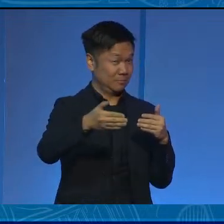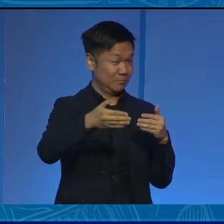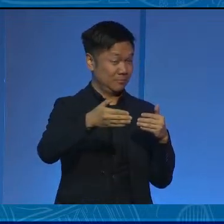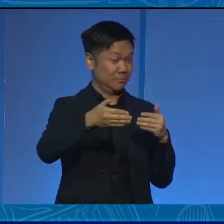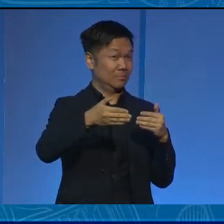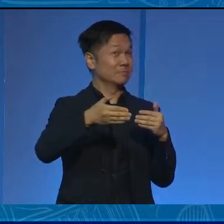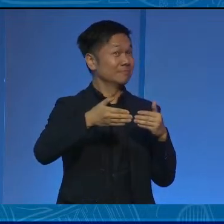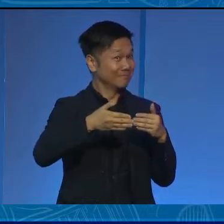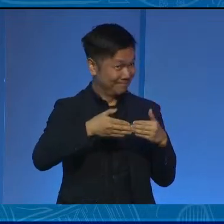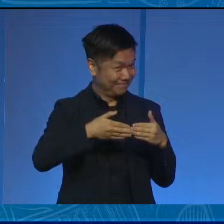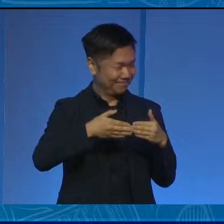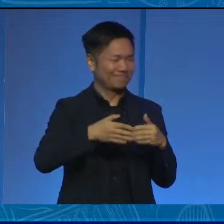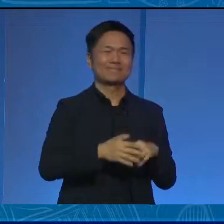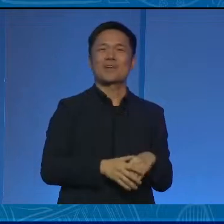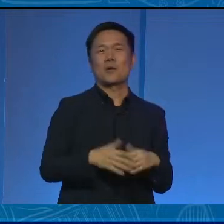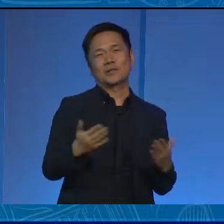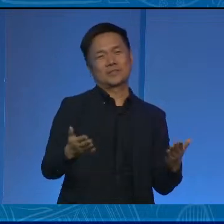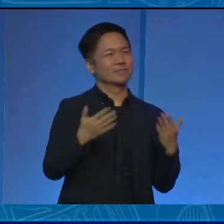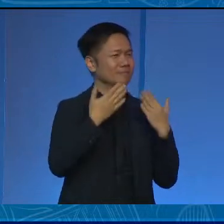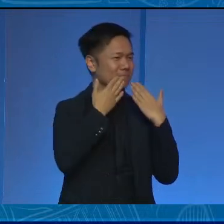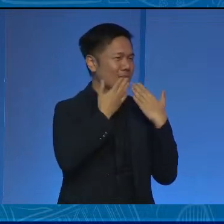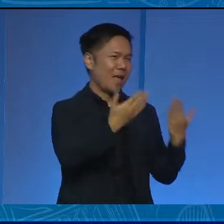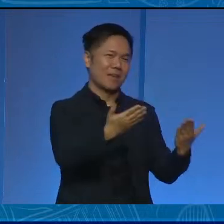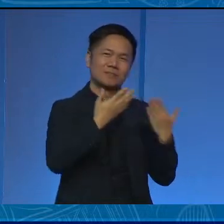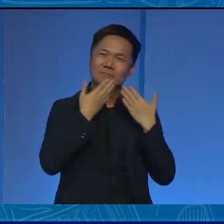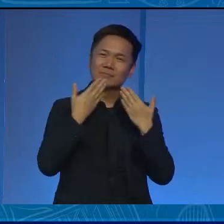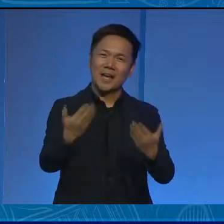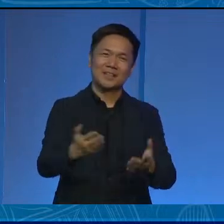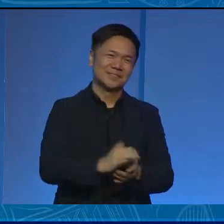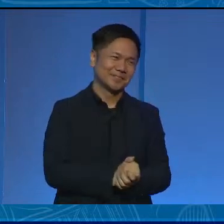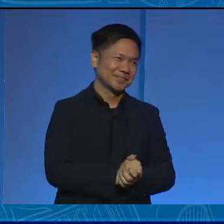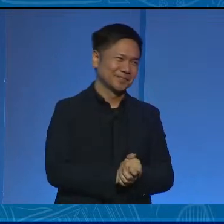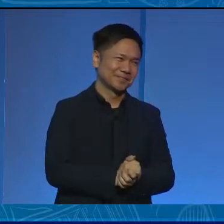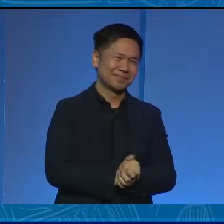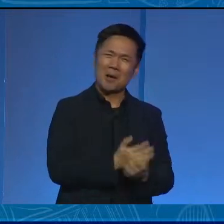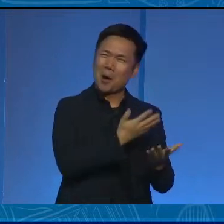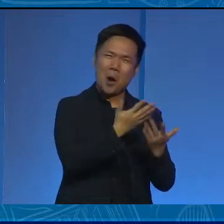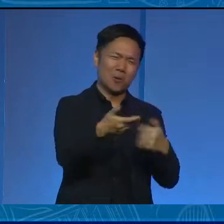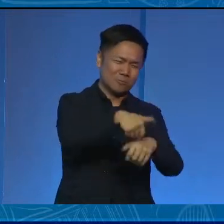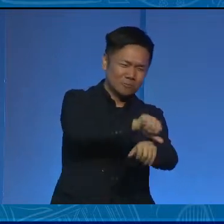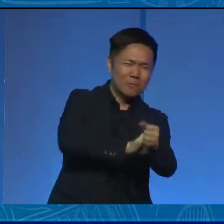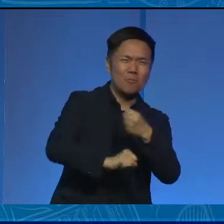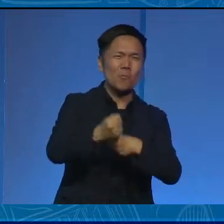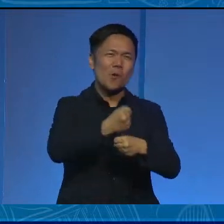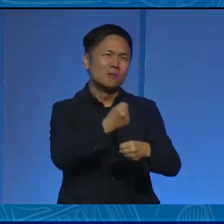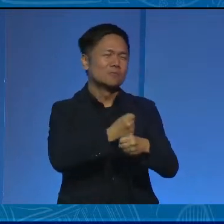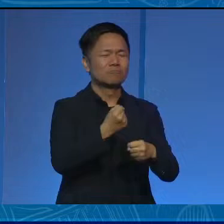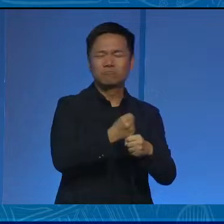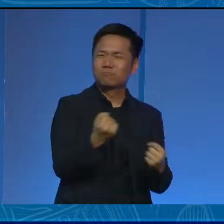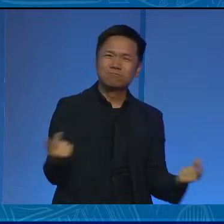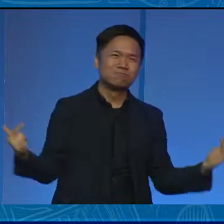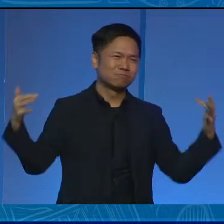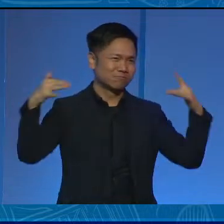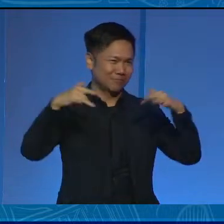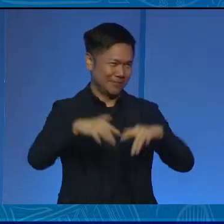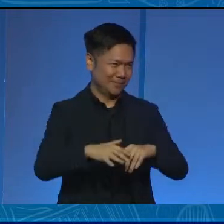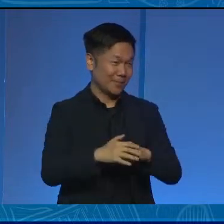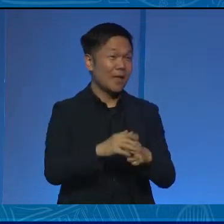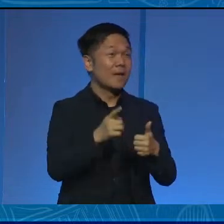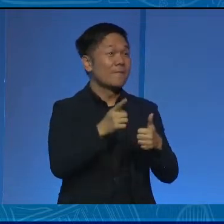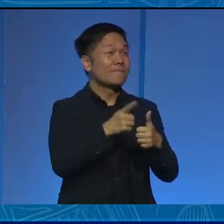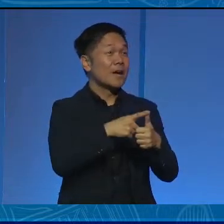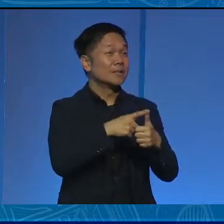to extend my deepest gratitude to all those who made it a success. First and foremost,